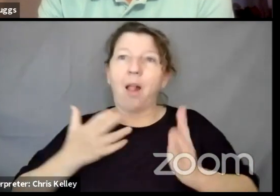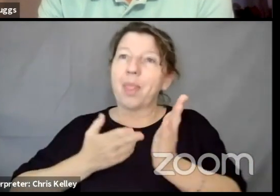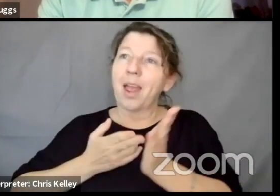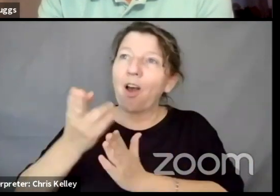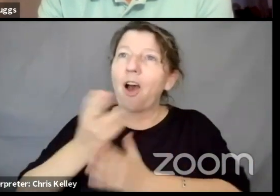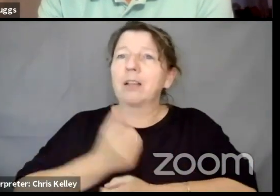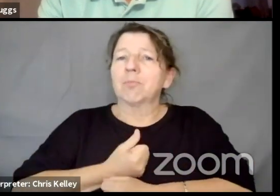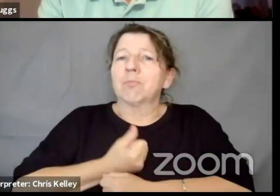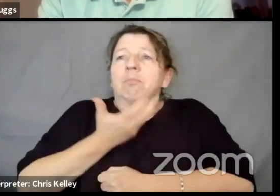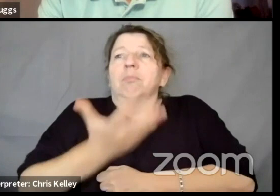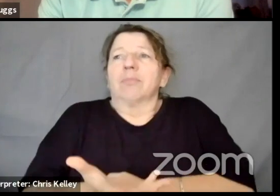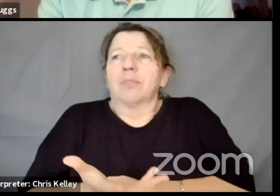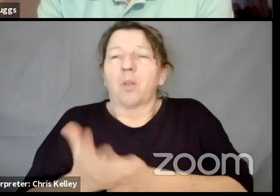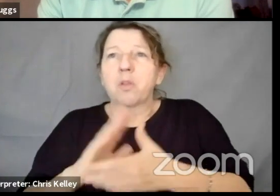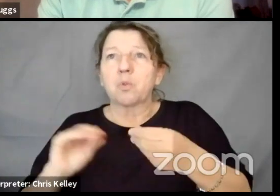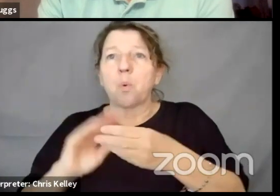those stories